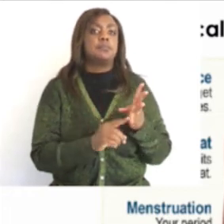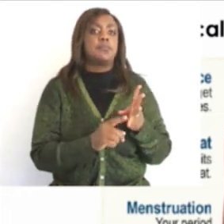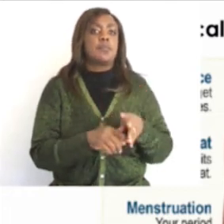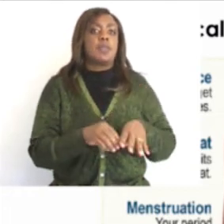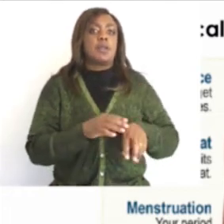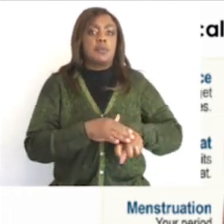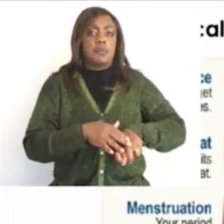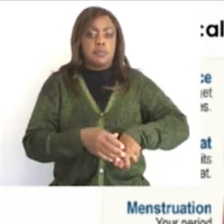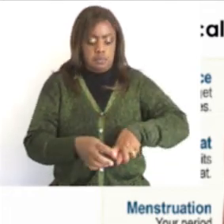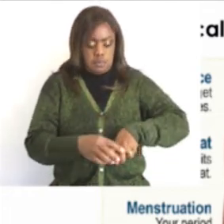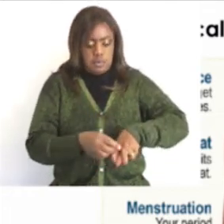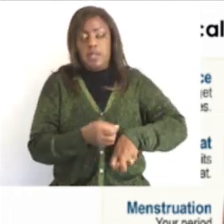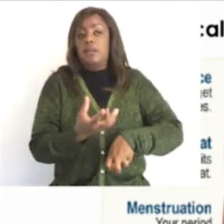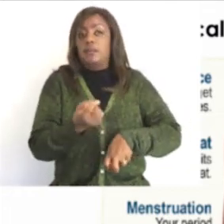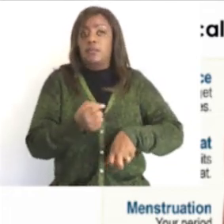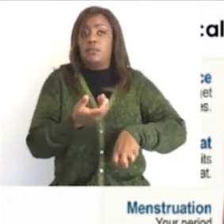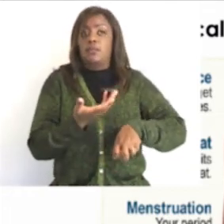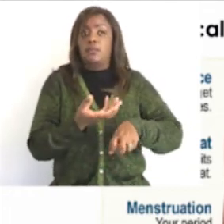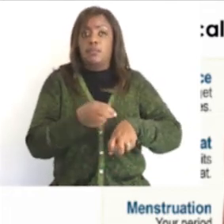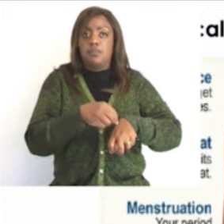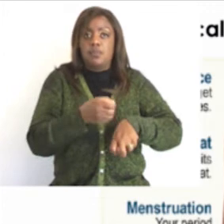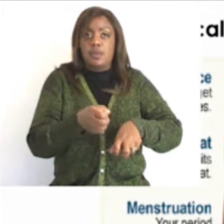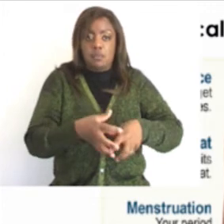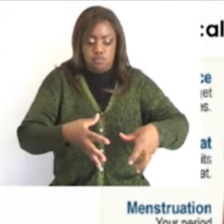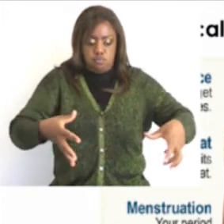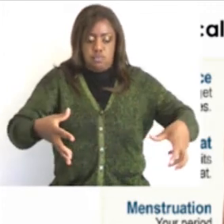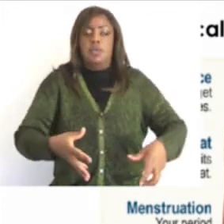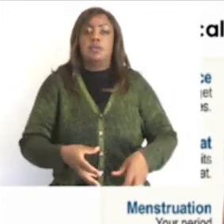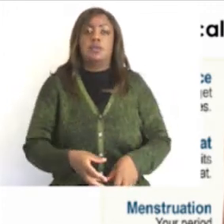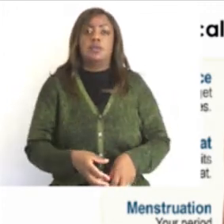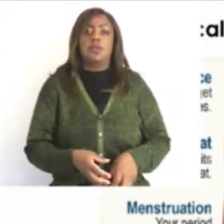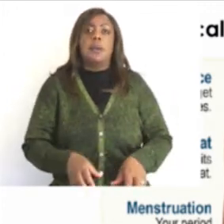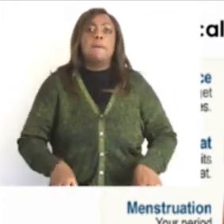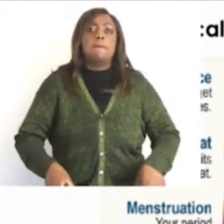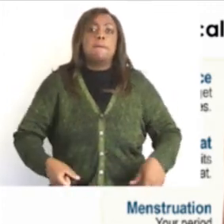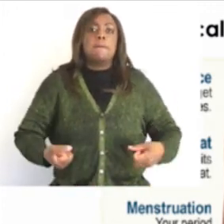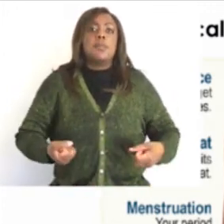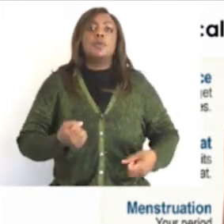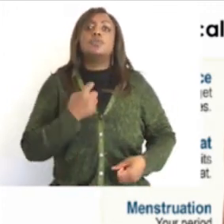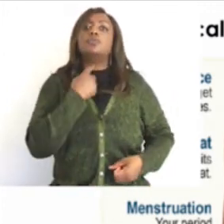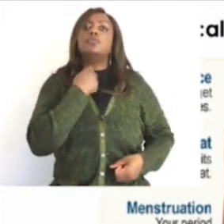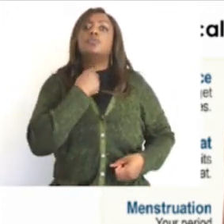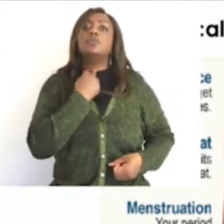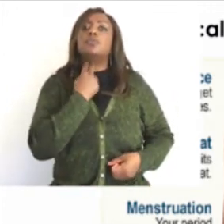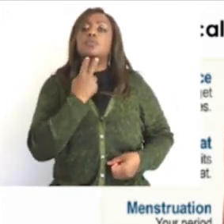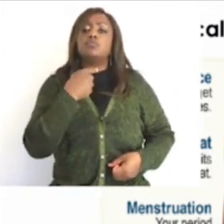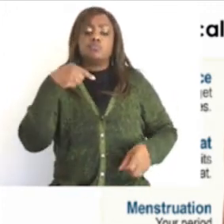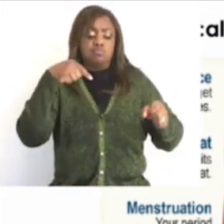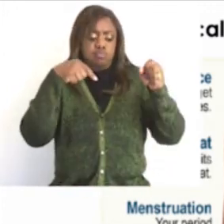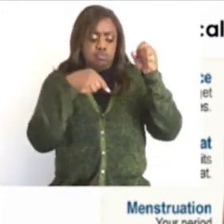Private, your penis and testicles get bigger. Voice, your voice deepens or it becomes